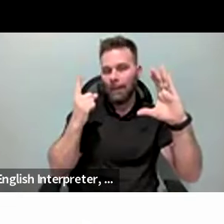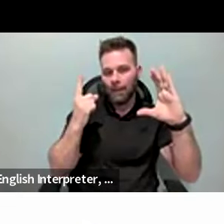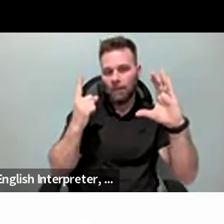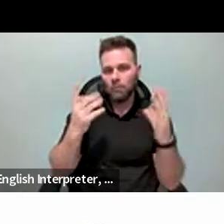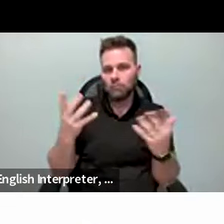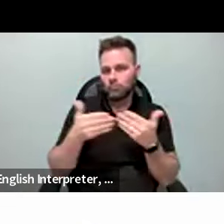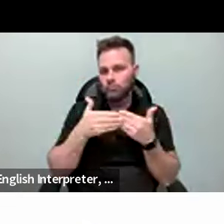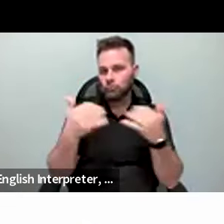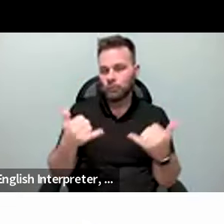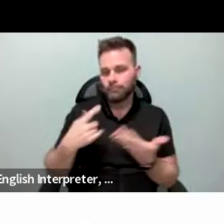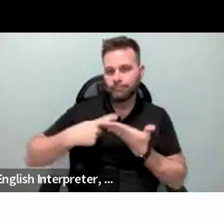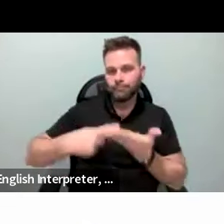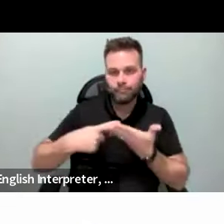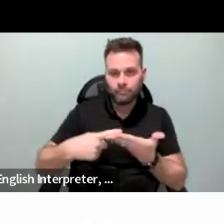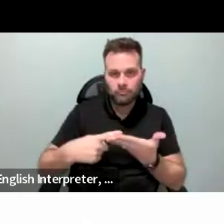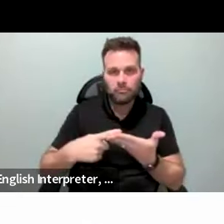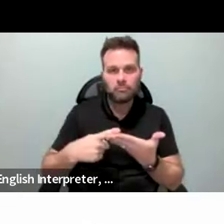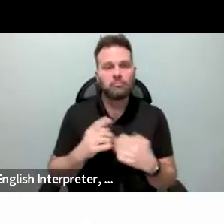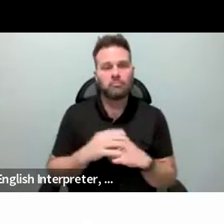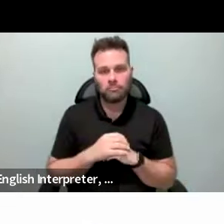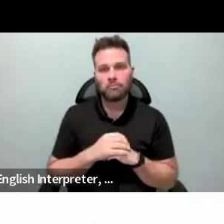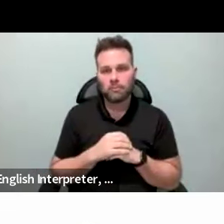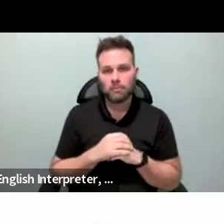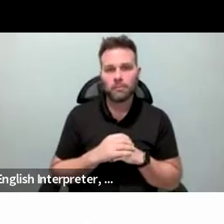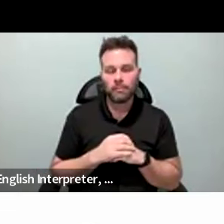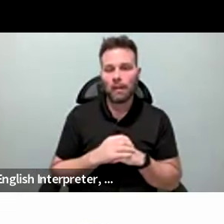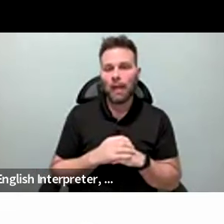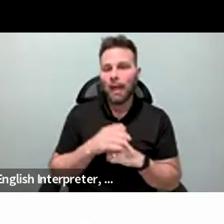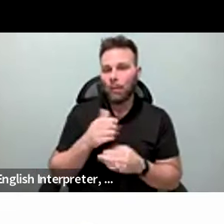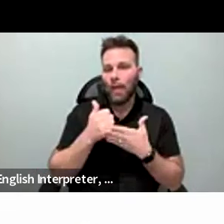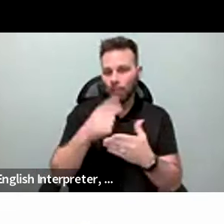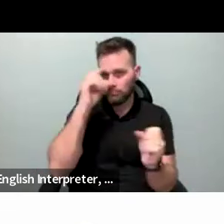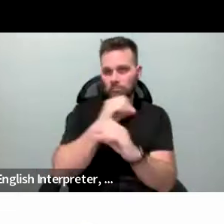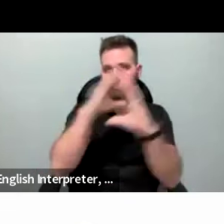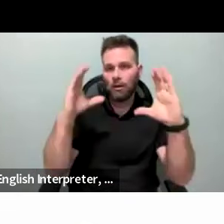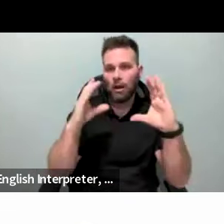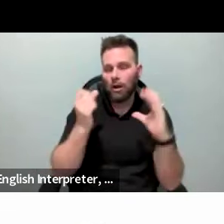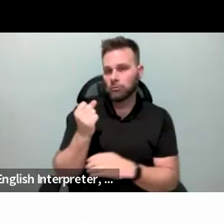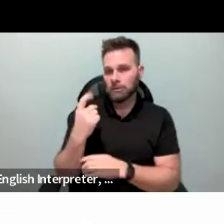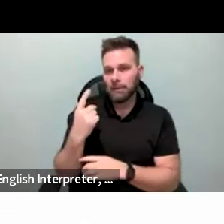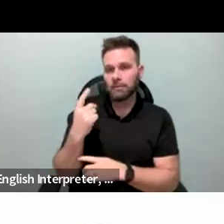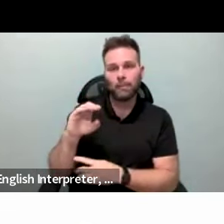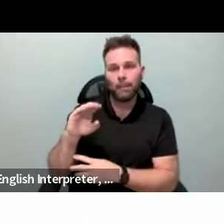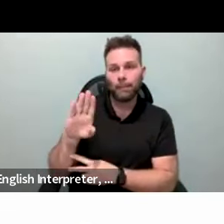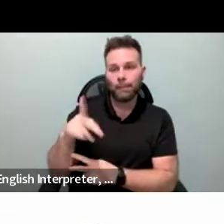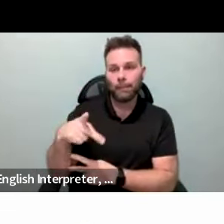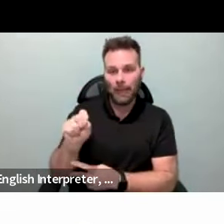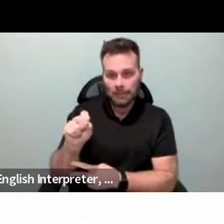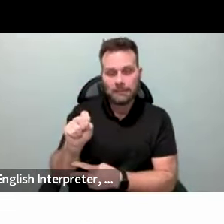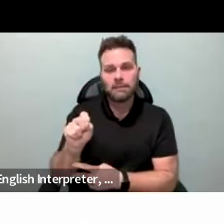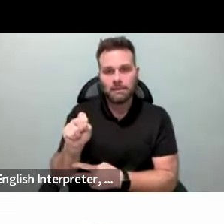information of what the landscape of BPS is and why there is such a need for